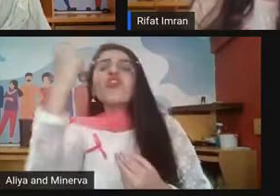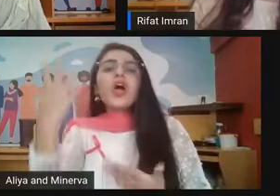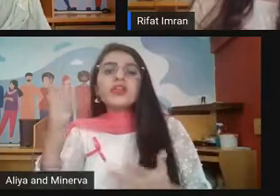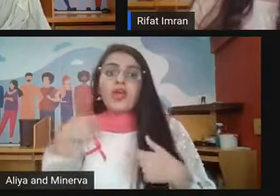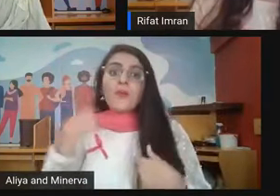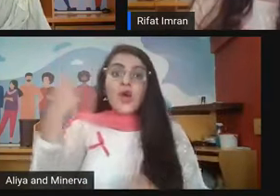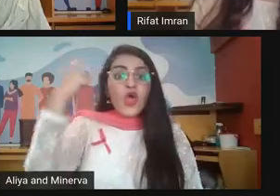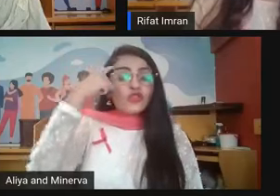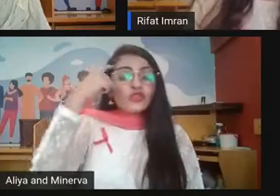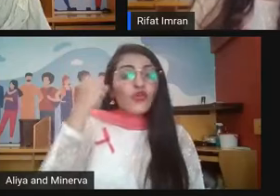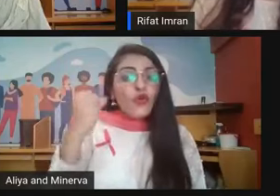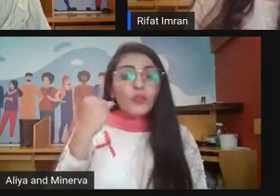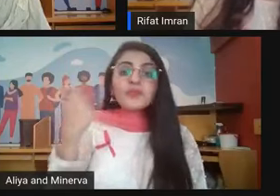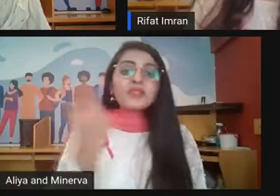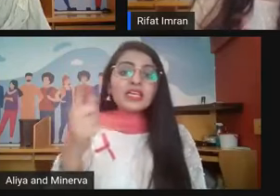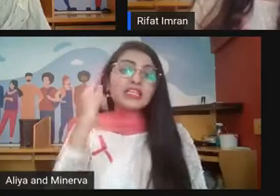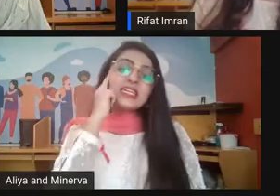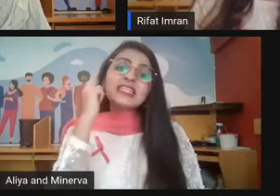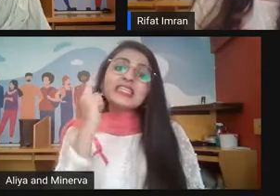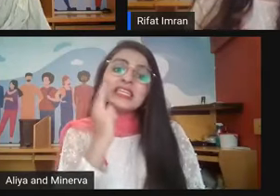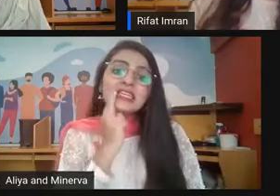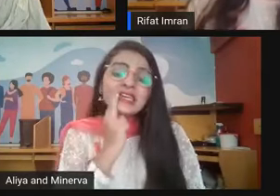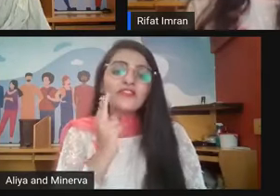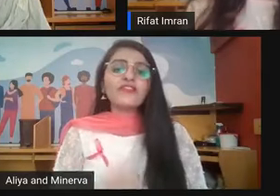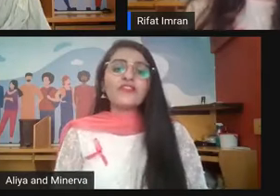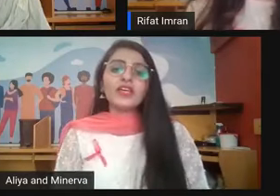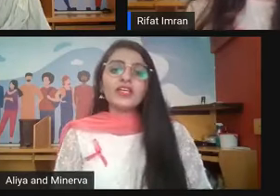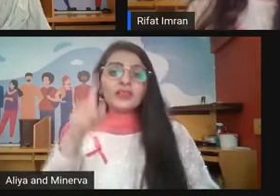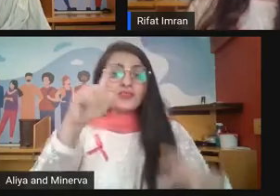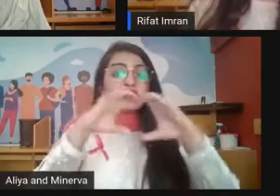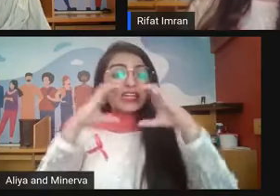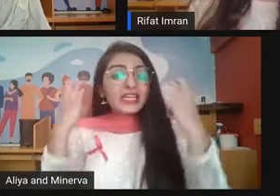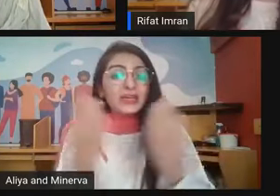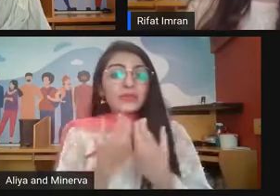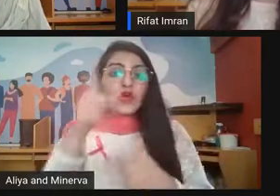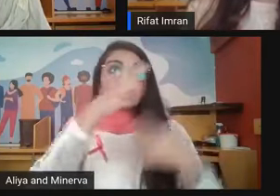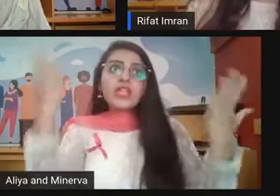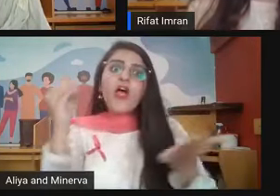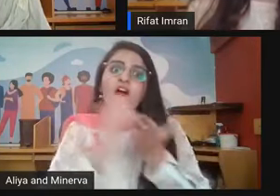I hope the deaf community can